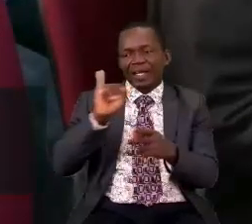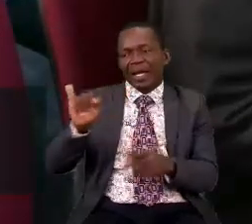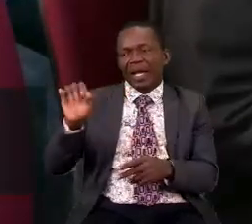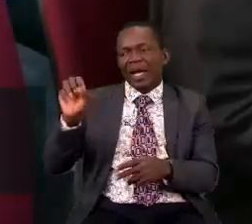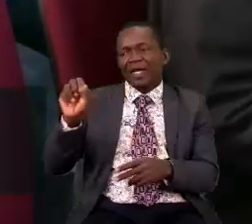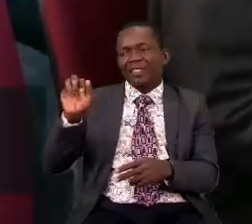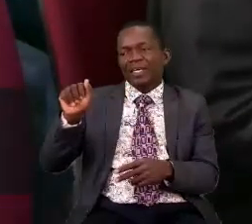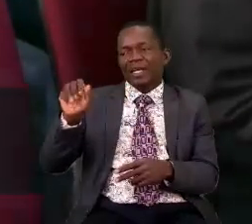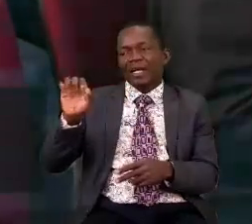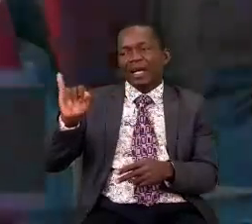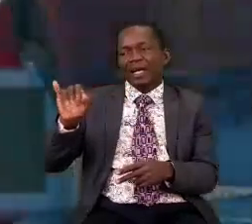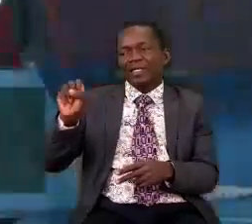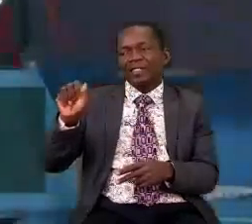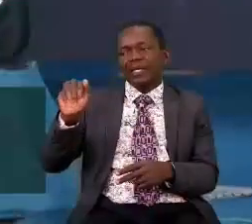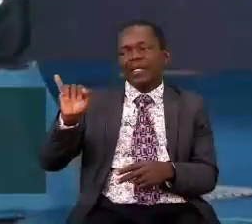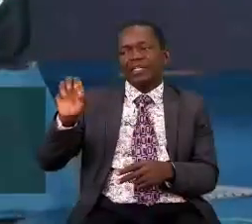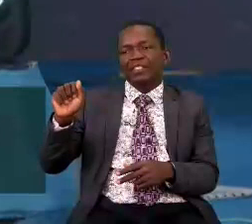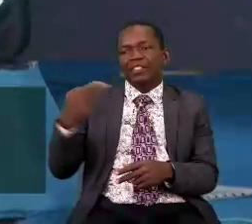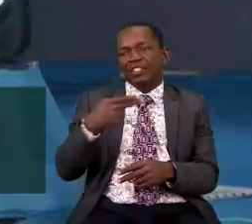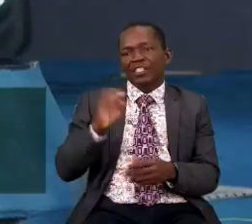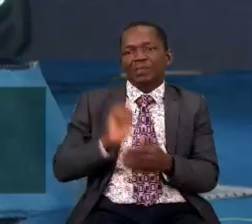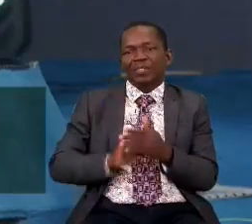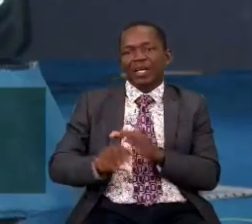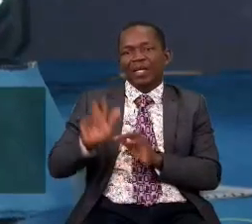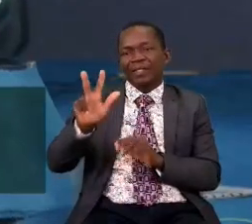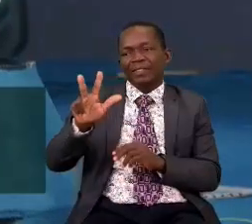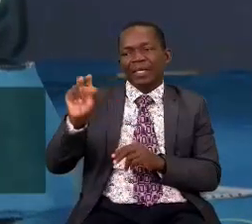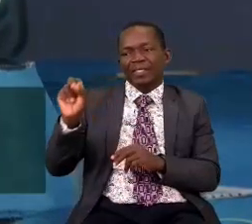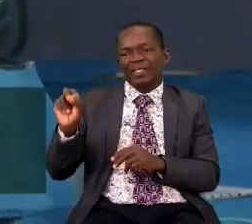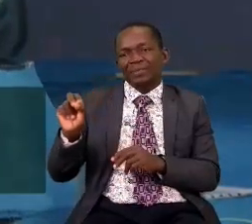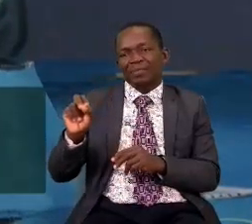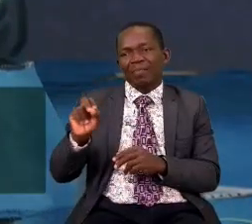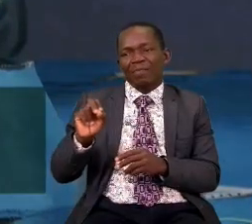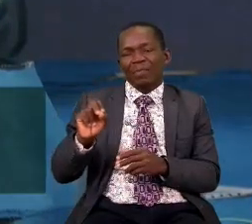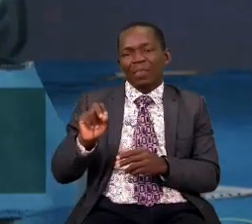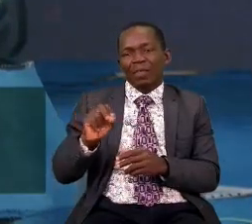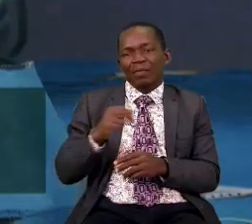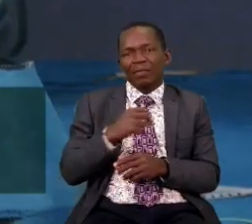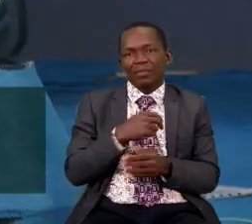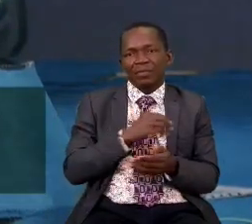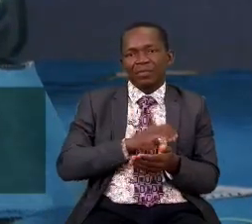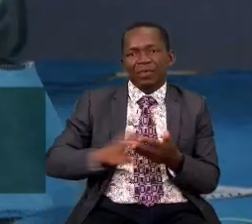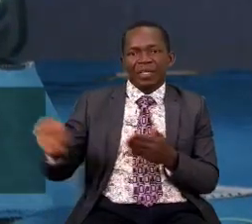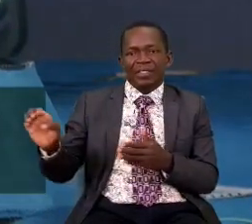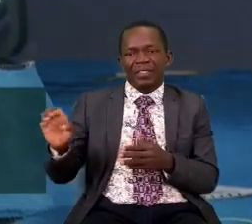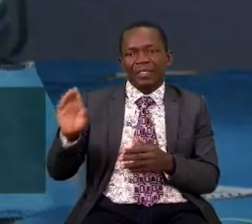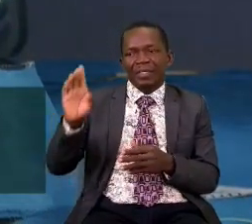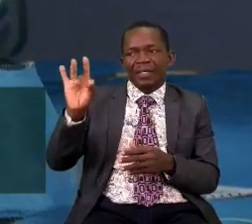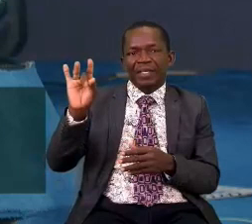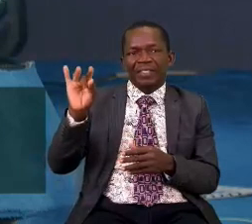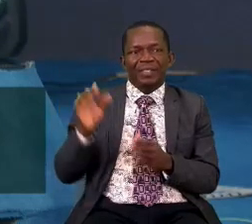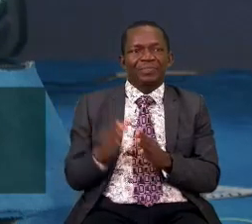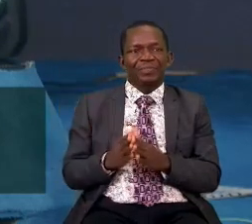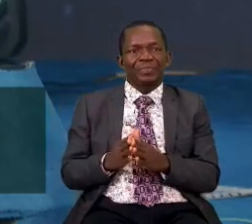you'll see that God Waits God waits to see what's your attitude are you impatient